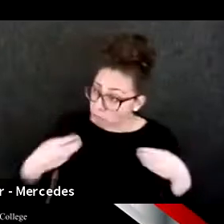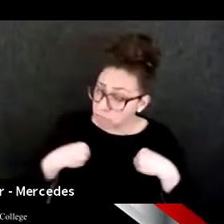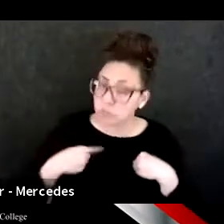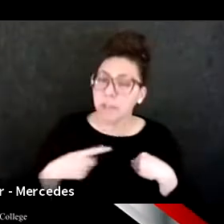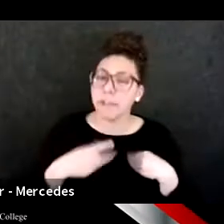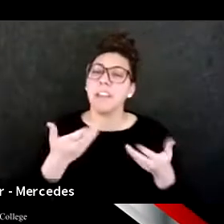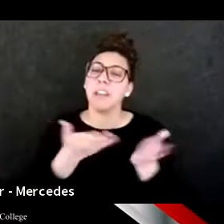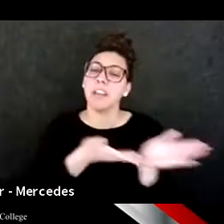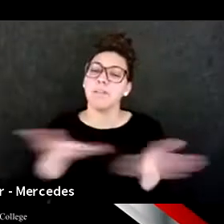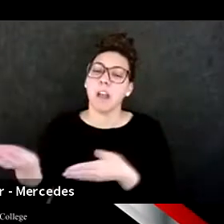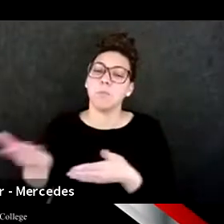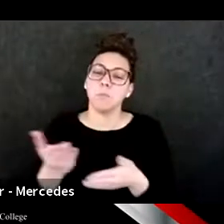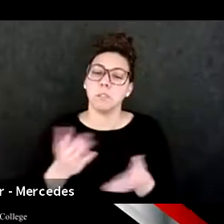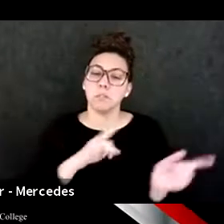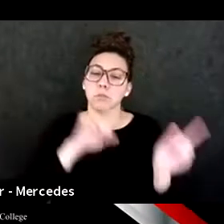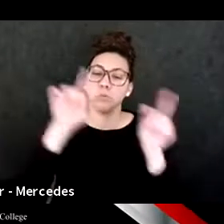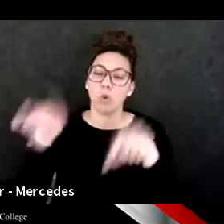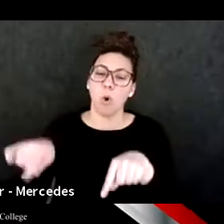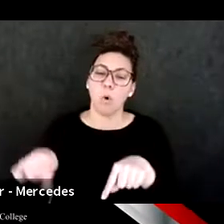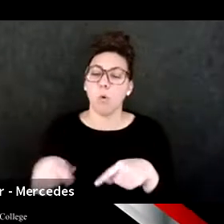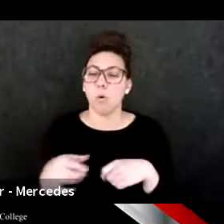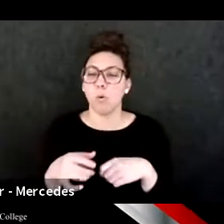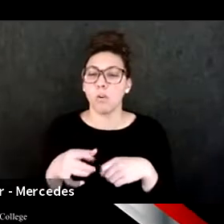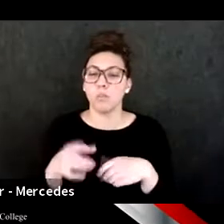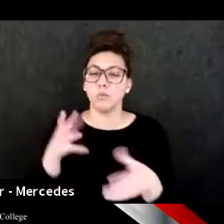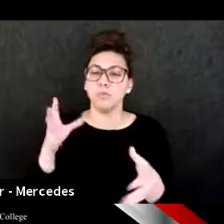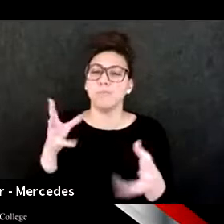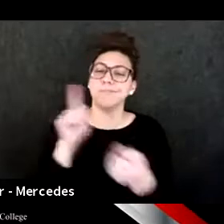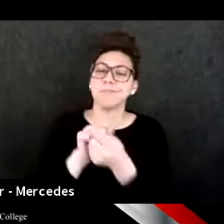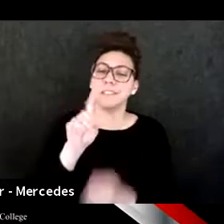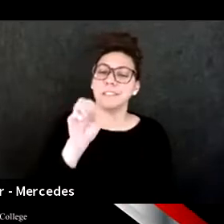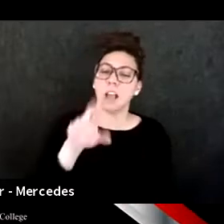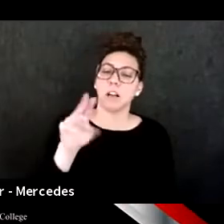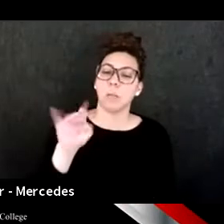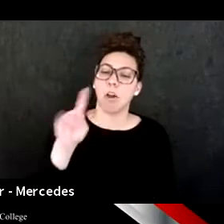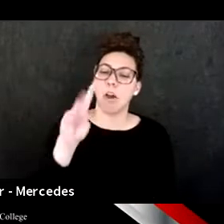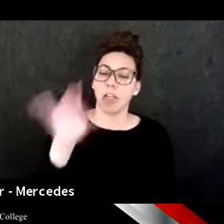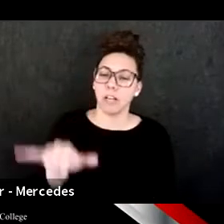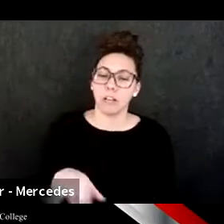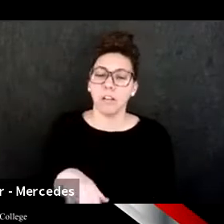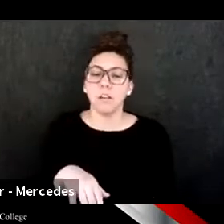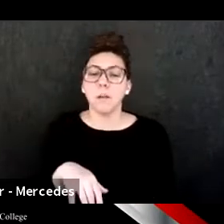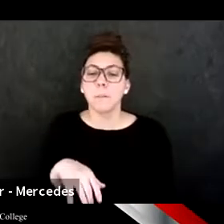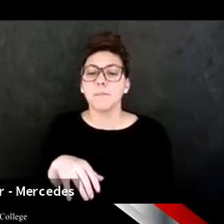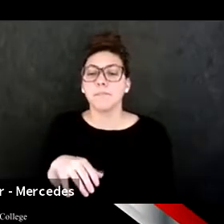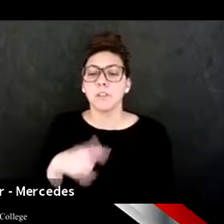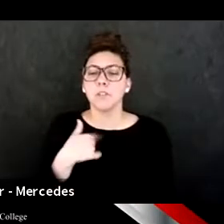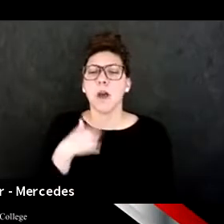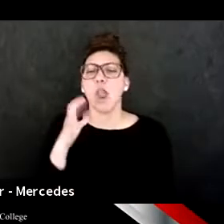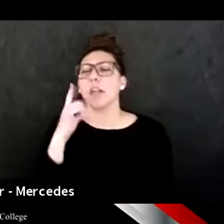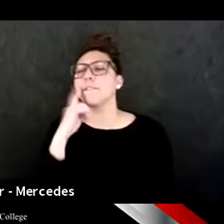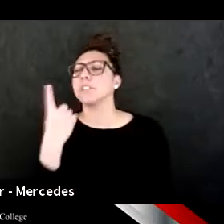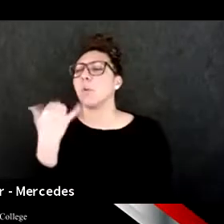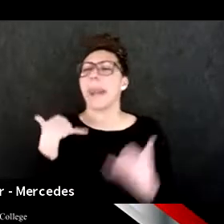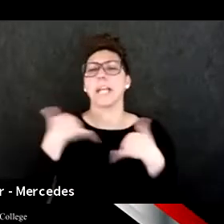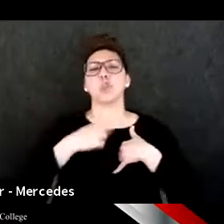at that time, you could go right to the gate. So I go to the gate to meet Dr. McCulley, and I'm looking for a guy in a suit. And out comes a guy in a Hawaiian shirt and shorts,